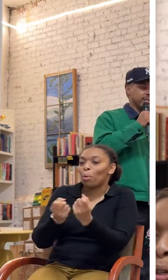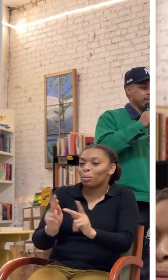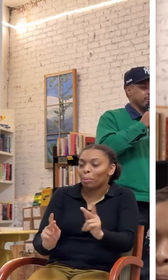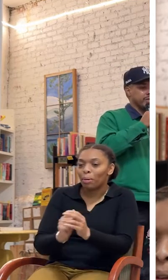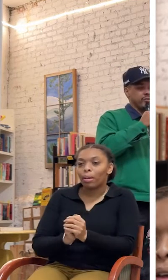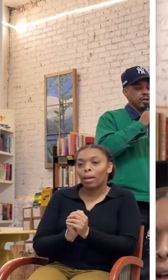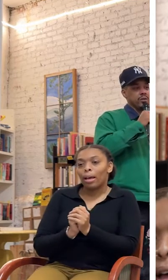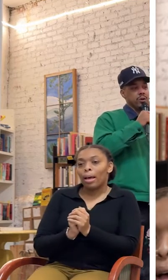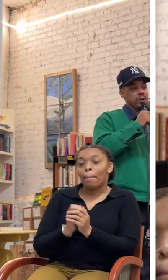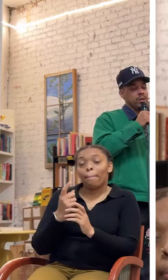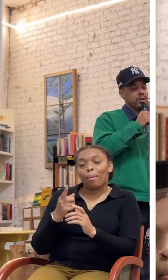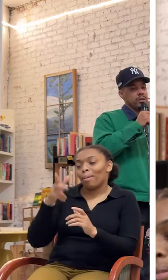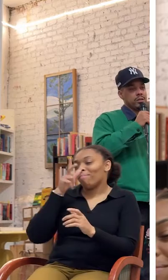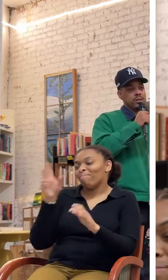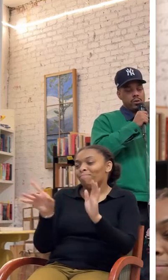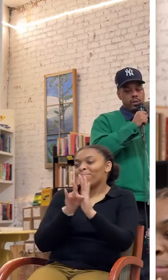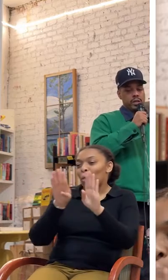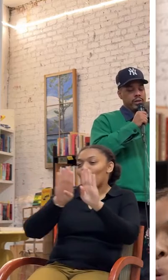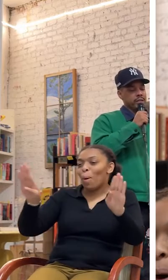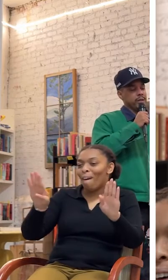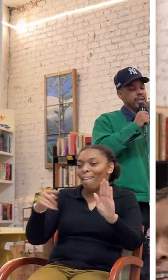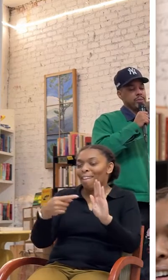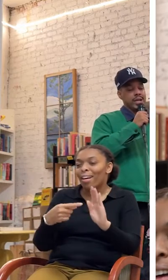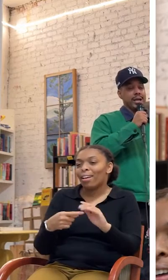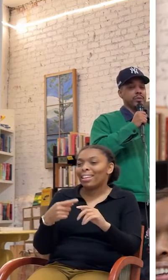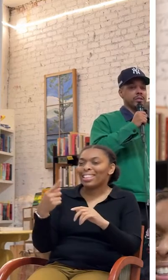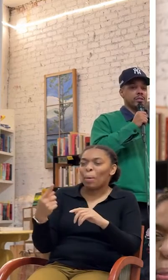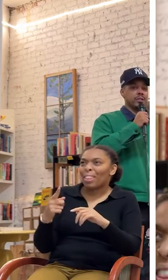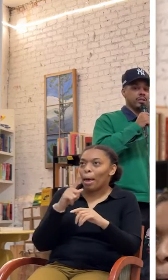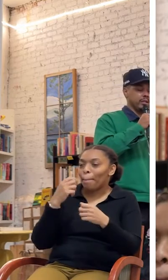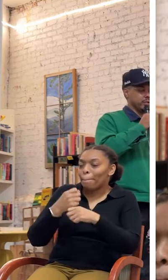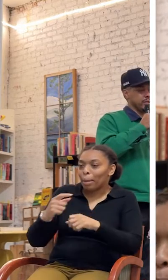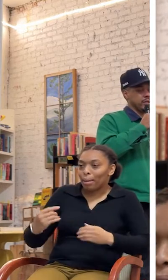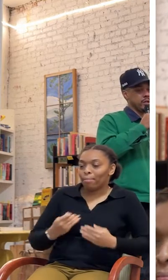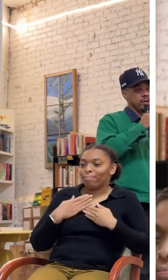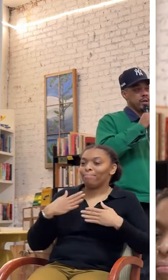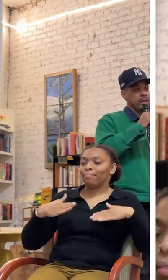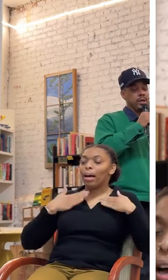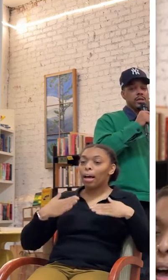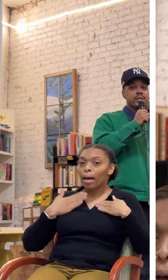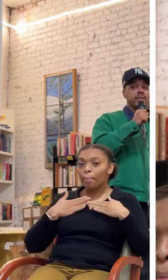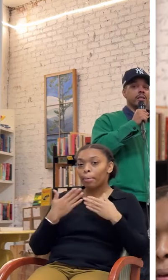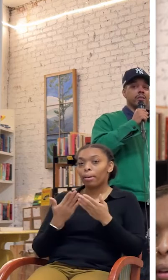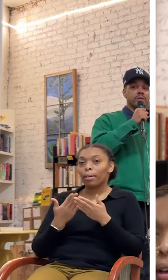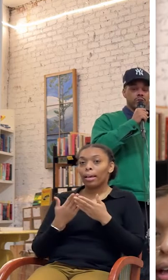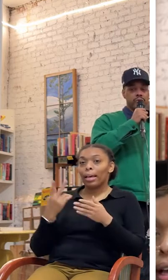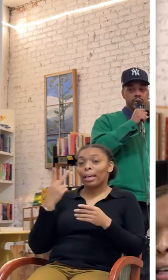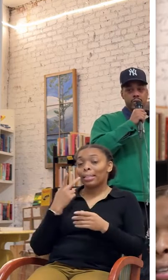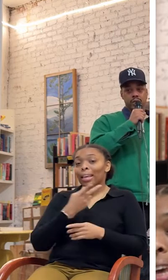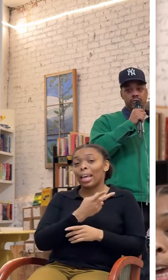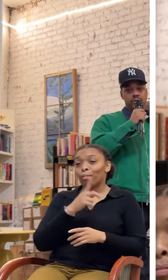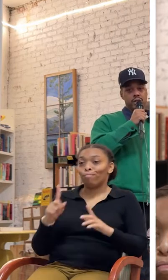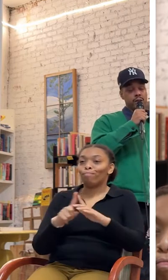As I said, being a fly on the wall, one of the things that makes me the happiest is seeing Kleaver show up